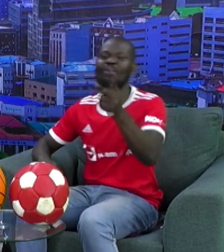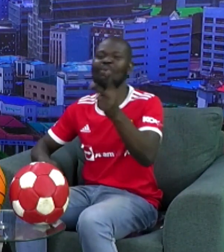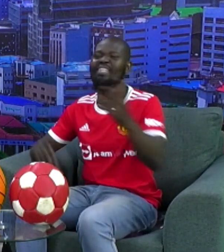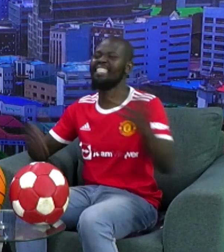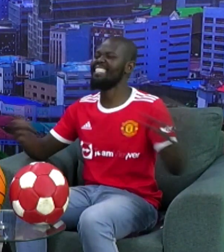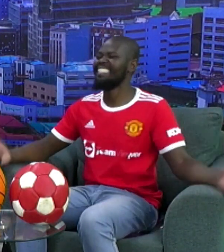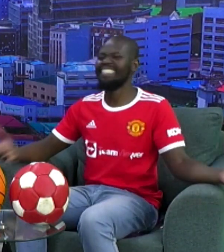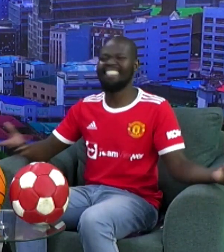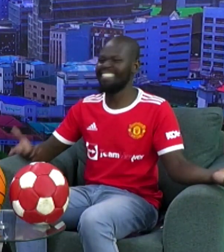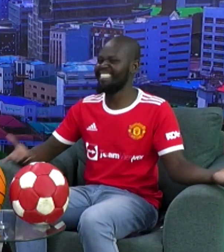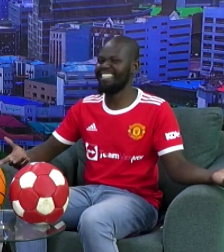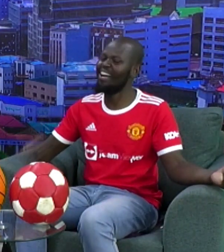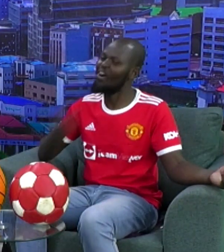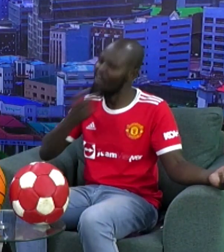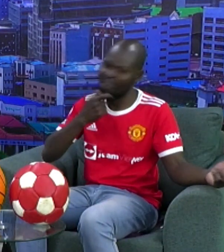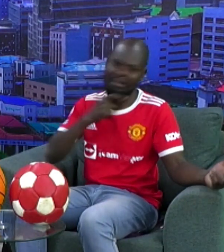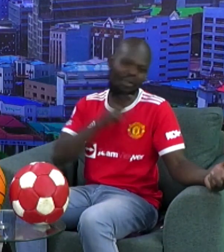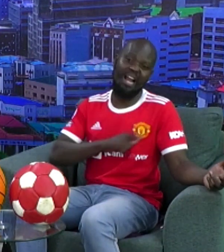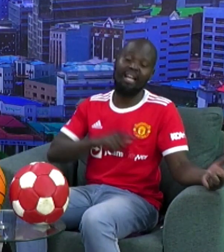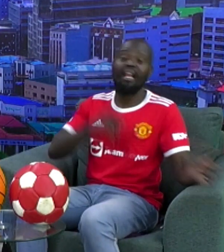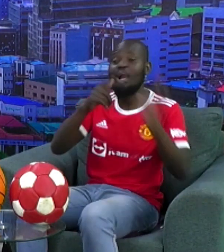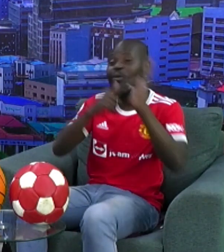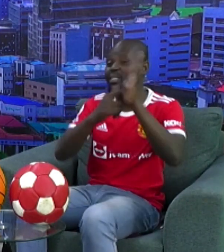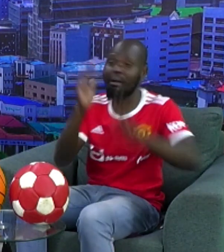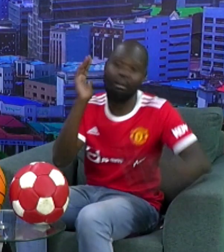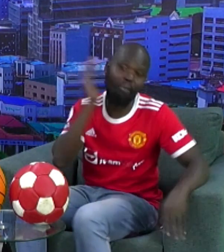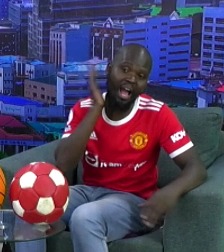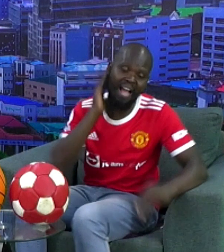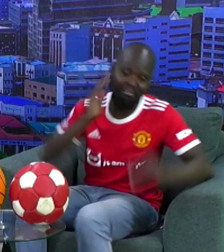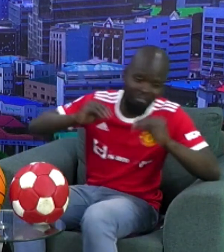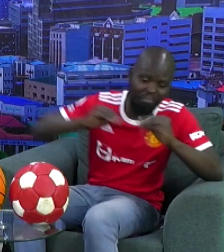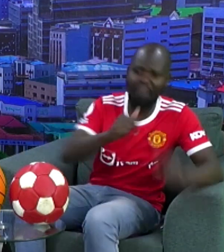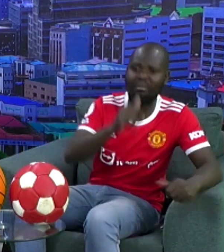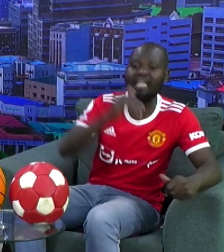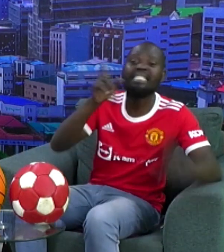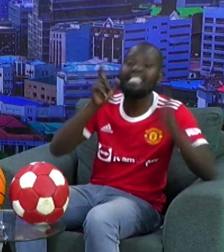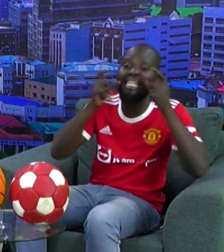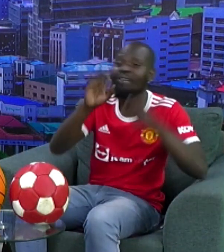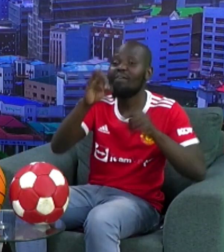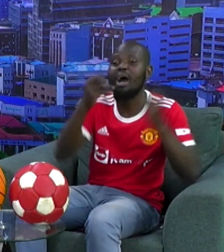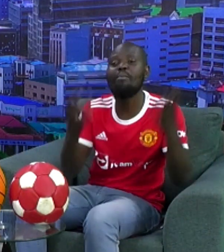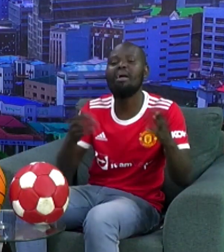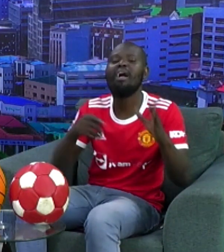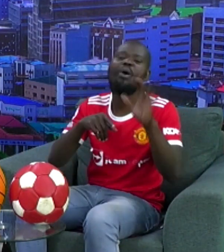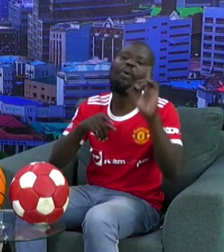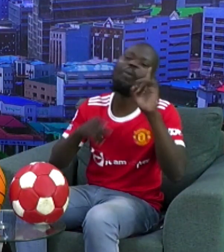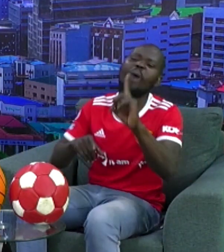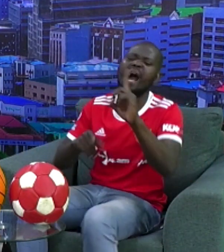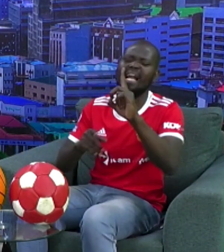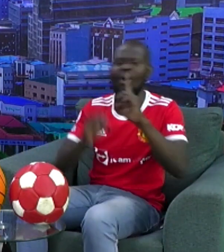Gor Mahia has been the one which has been lucky to score many goals, but Moranga